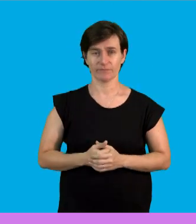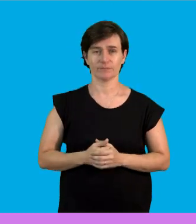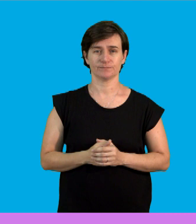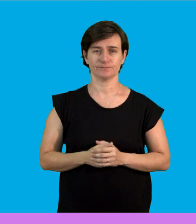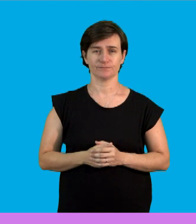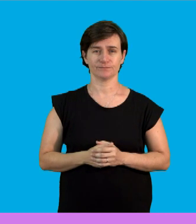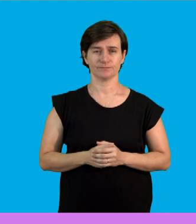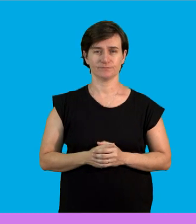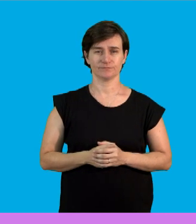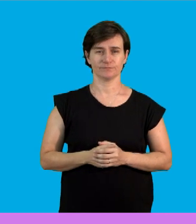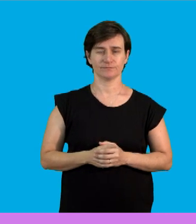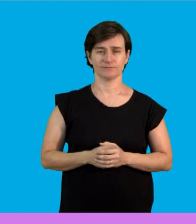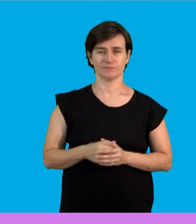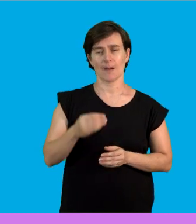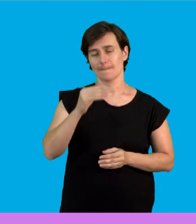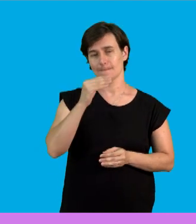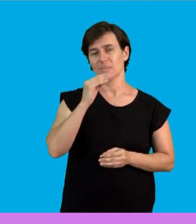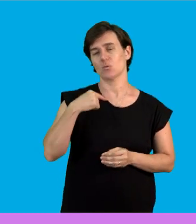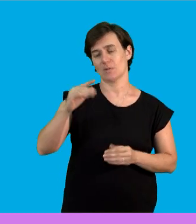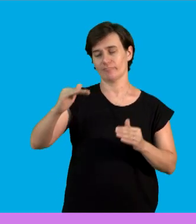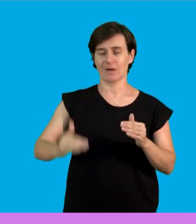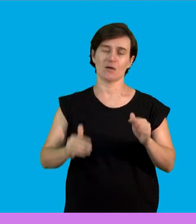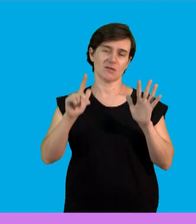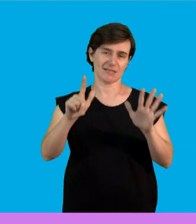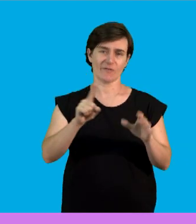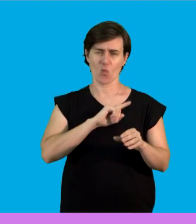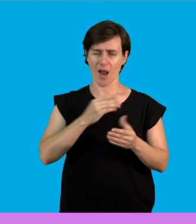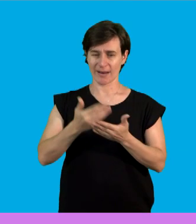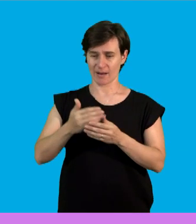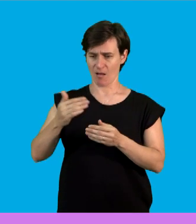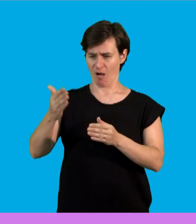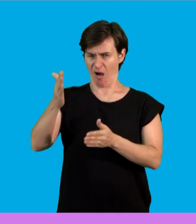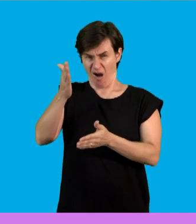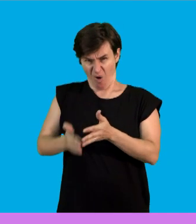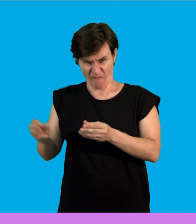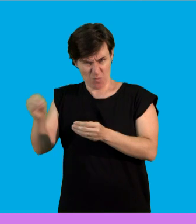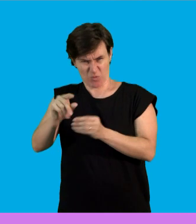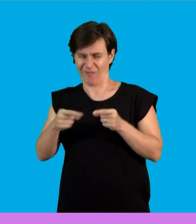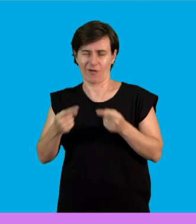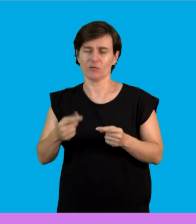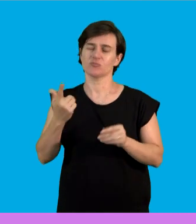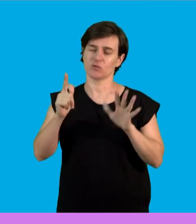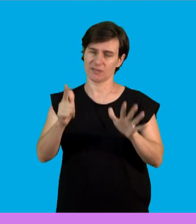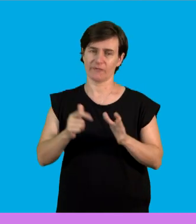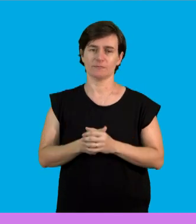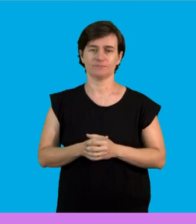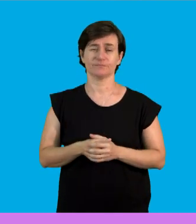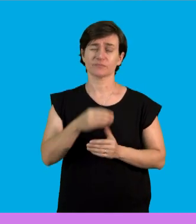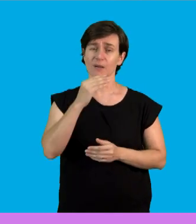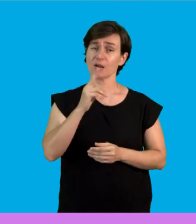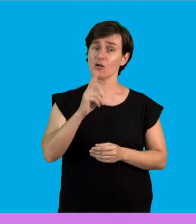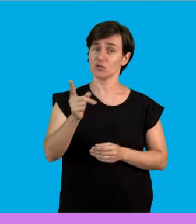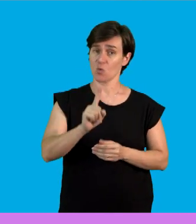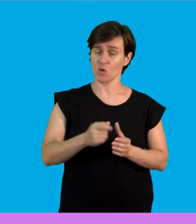7.5. And we need to round that down to 7 as well. So let's look at the